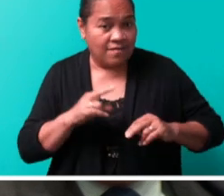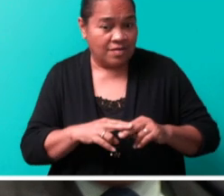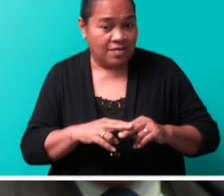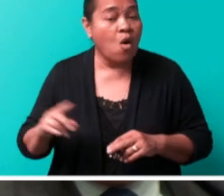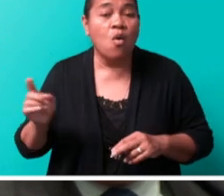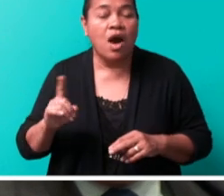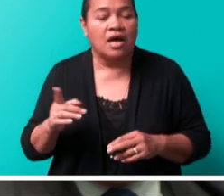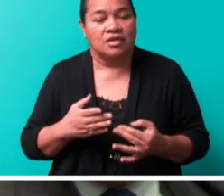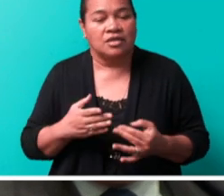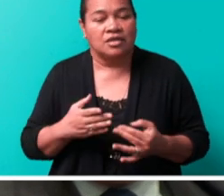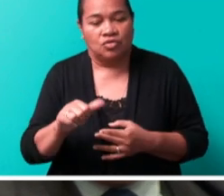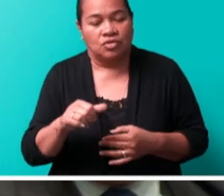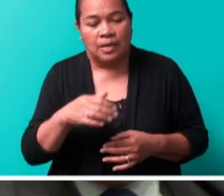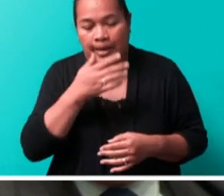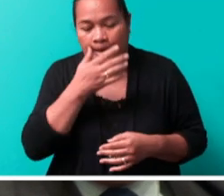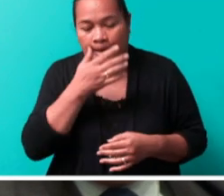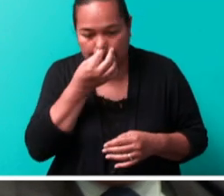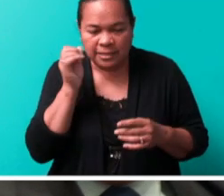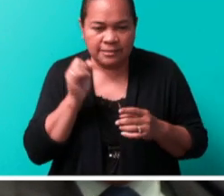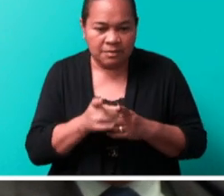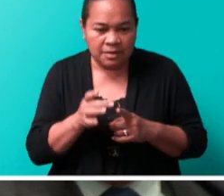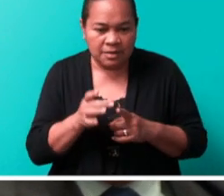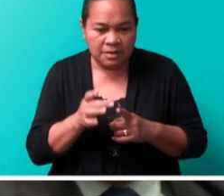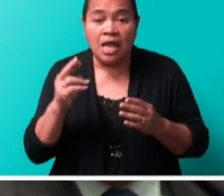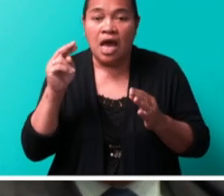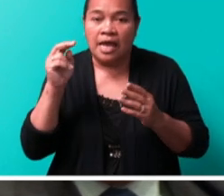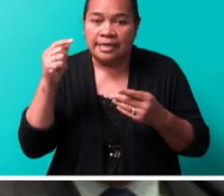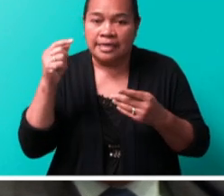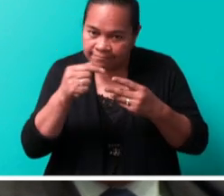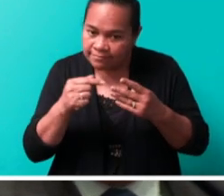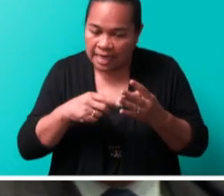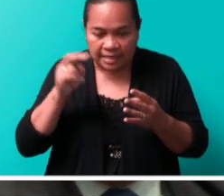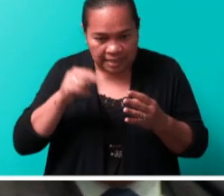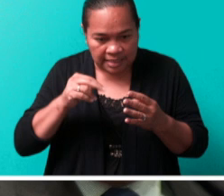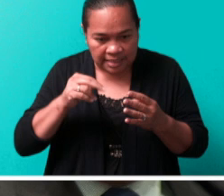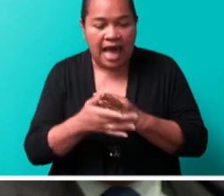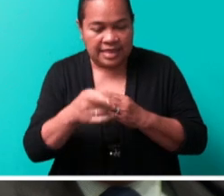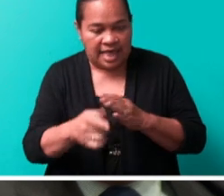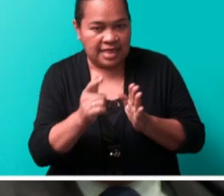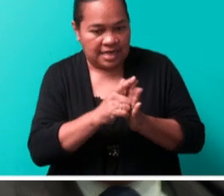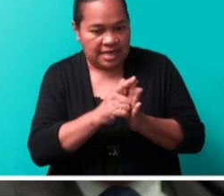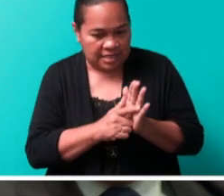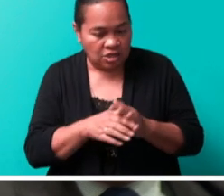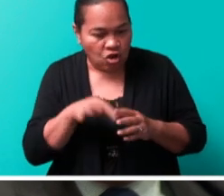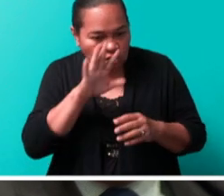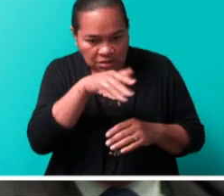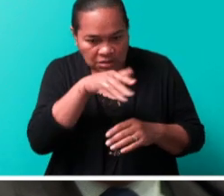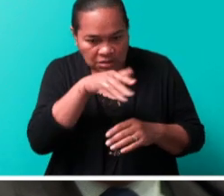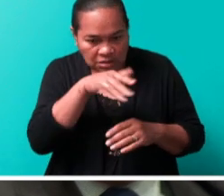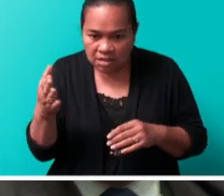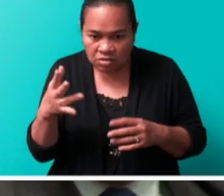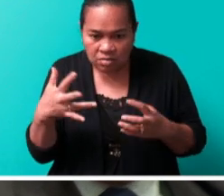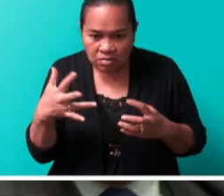through specific statutory requirements under the OHS legislation to conduct mandatory inspections of